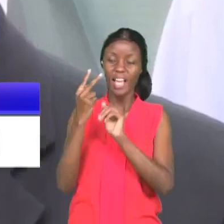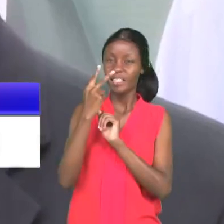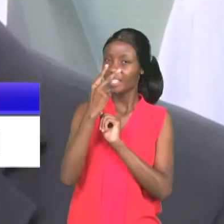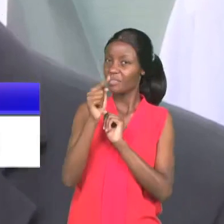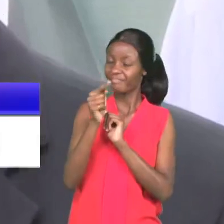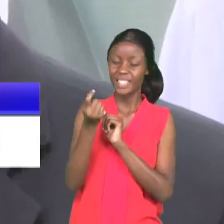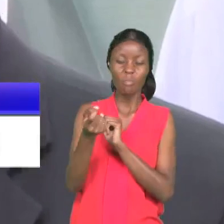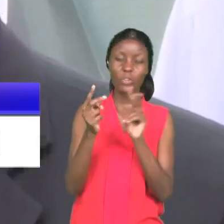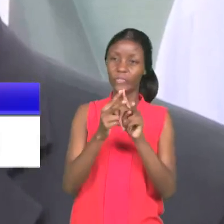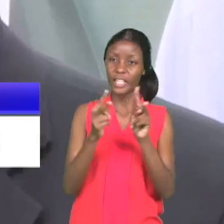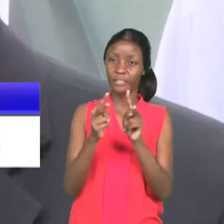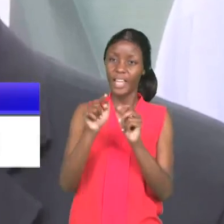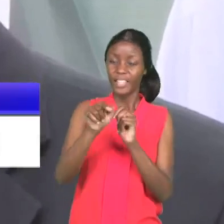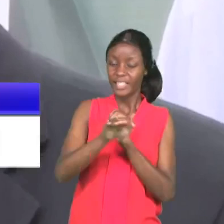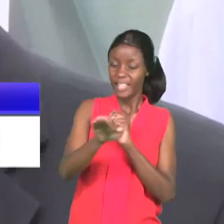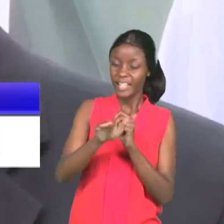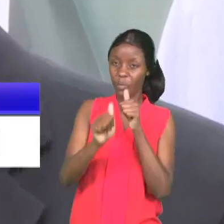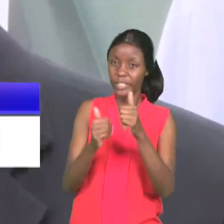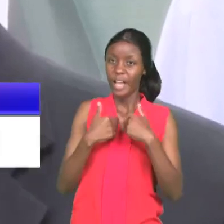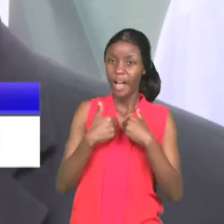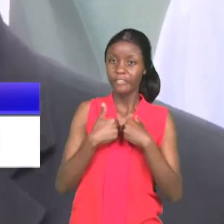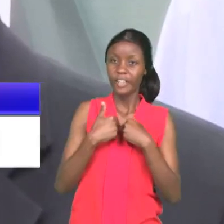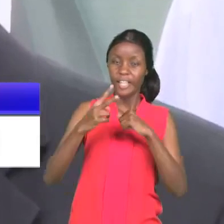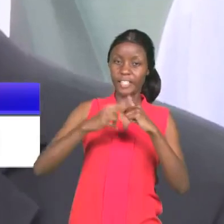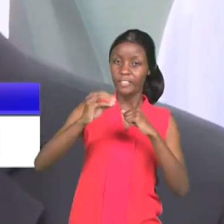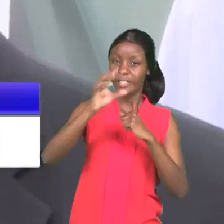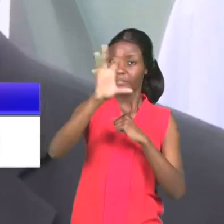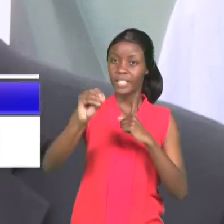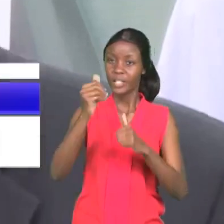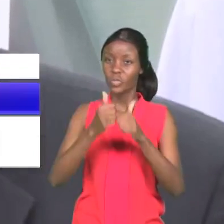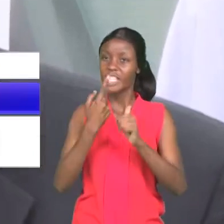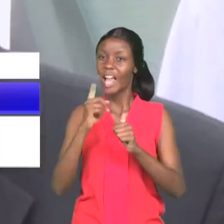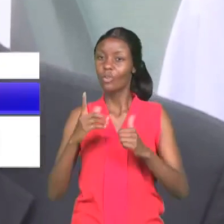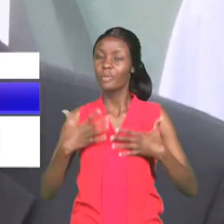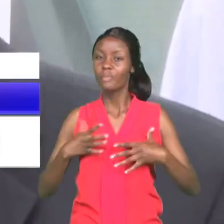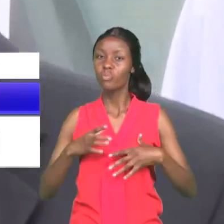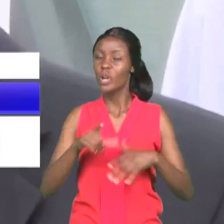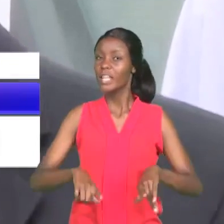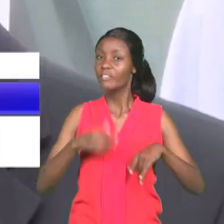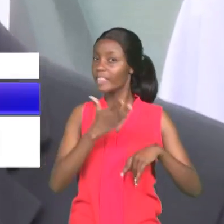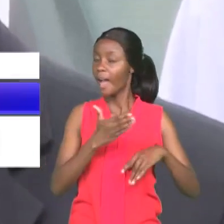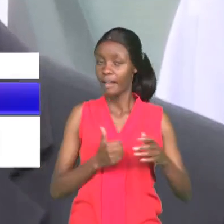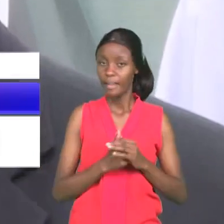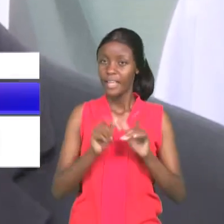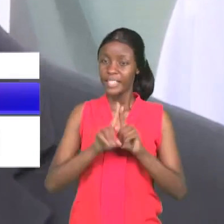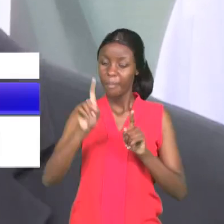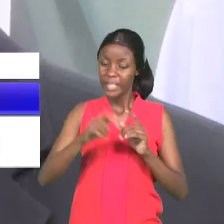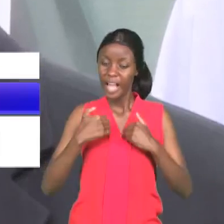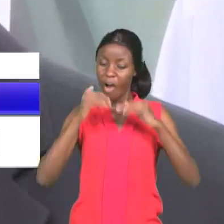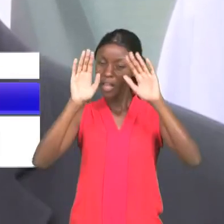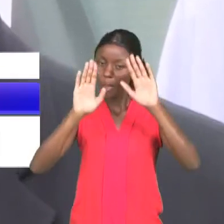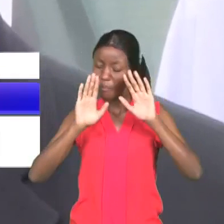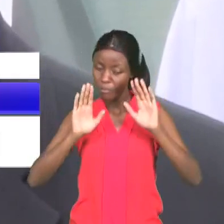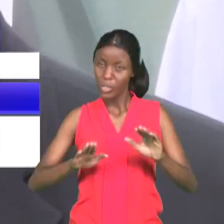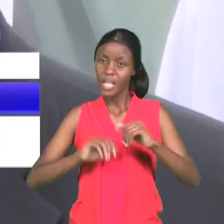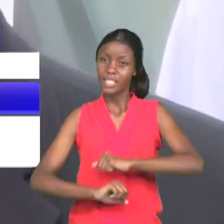hospital is in the area where we have 70% of the Nairobians live, and they need all the necessary support that